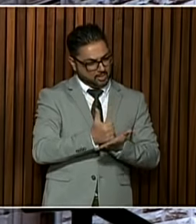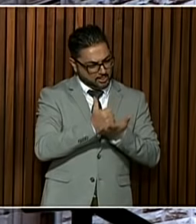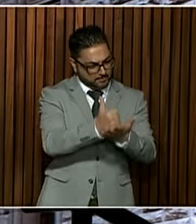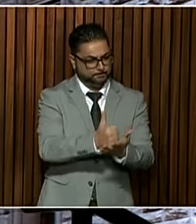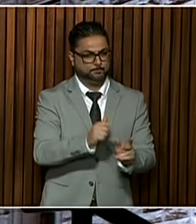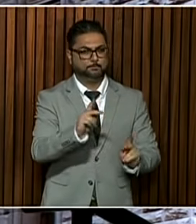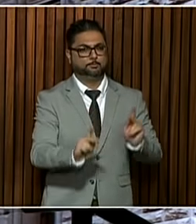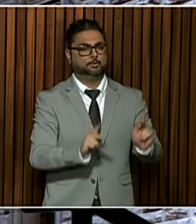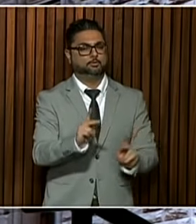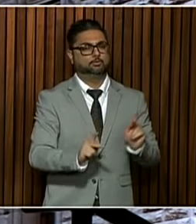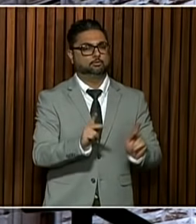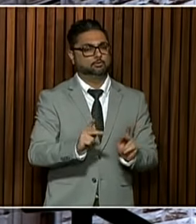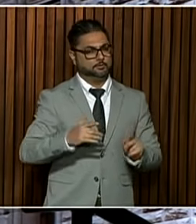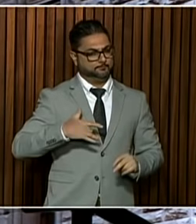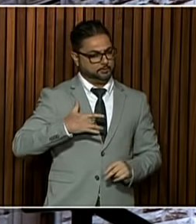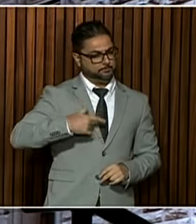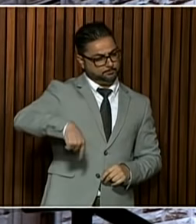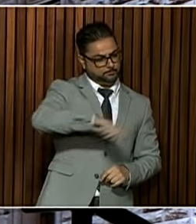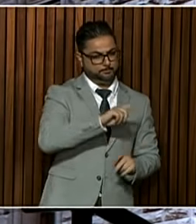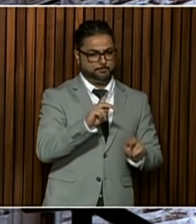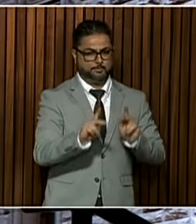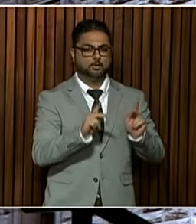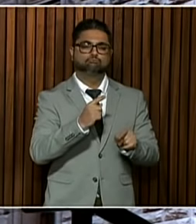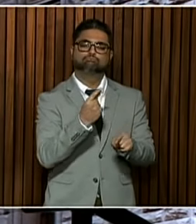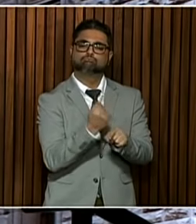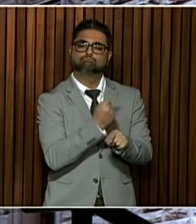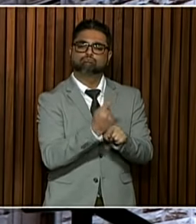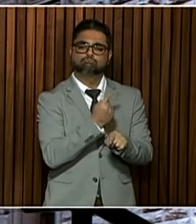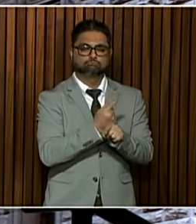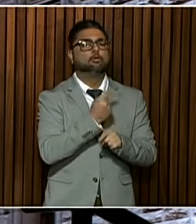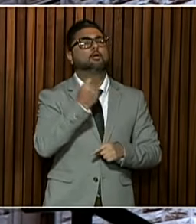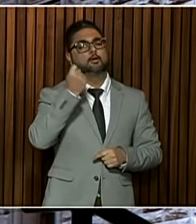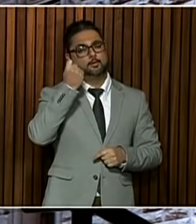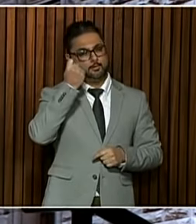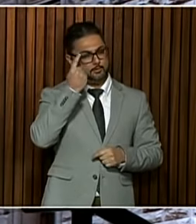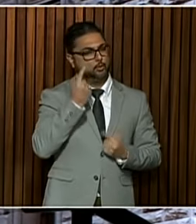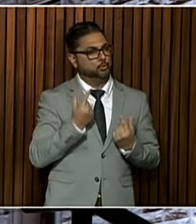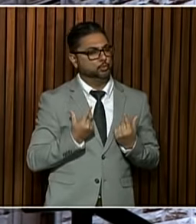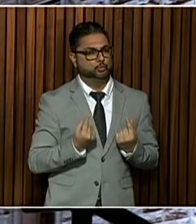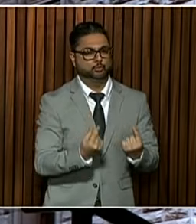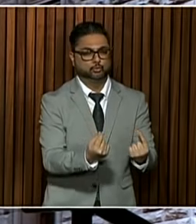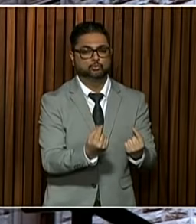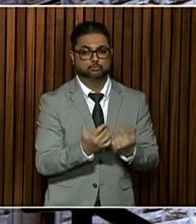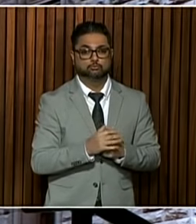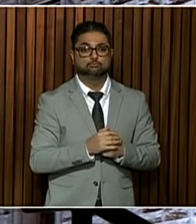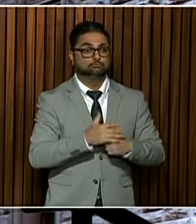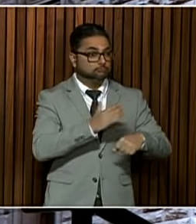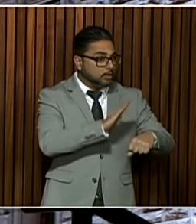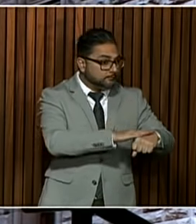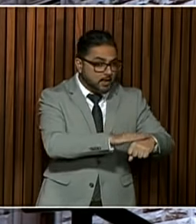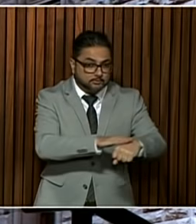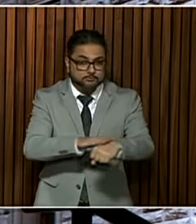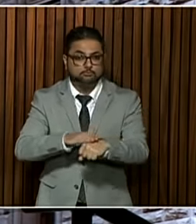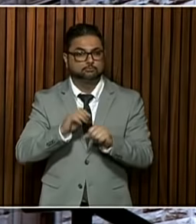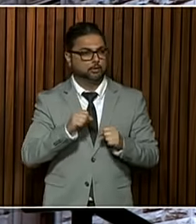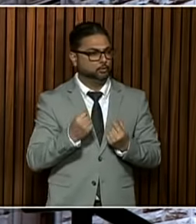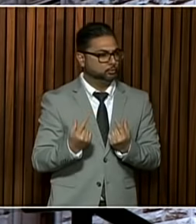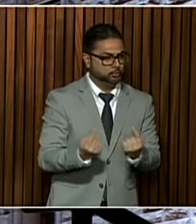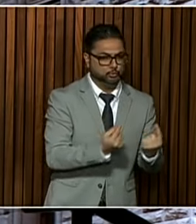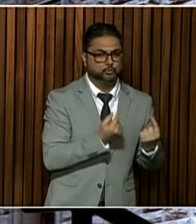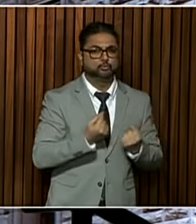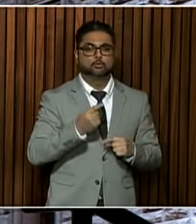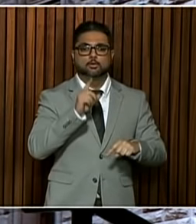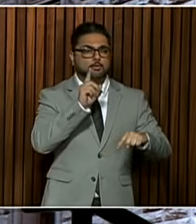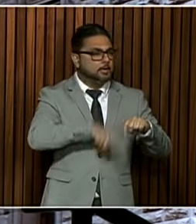right, understand what they're supposed to do, and then to get advice on how and what they can or can't do so they can honor the order